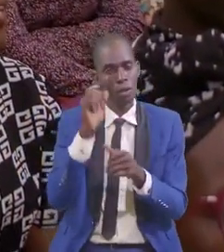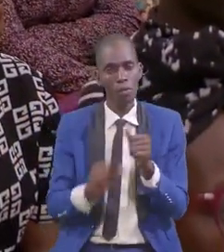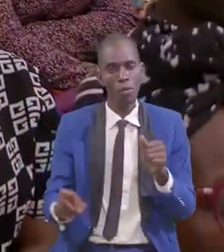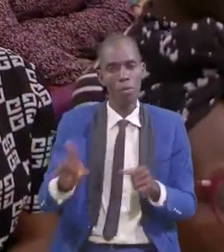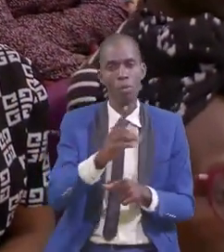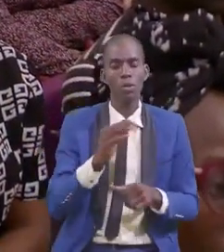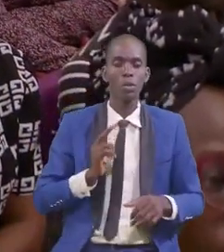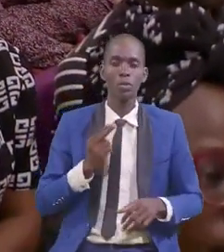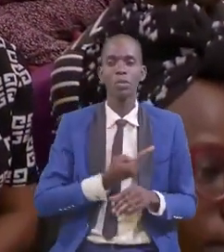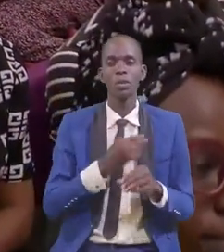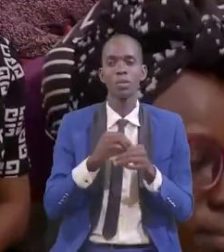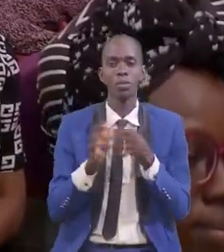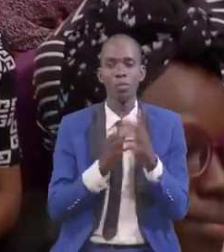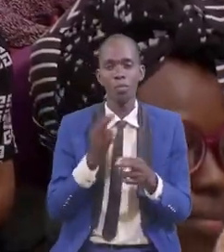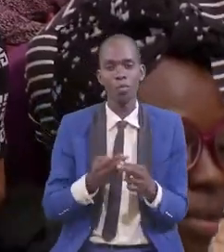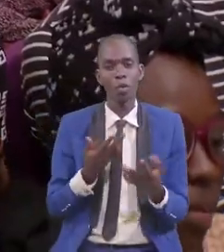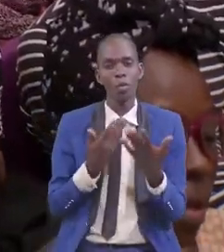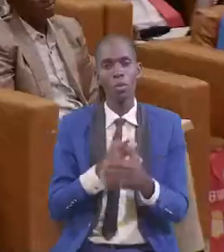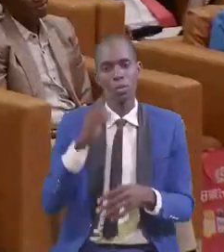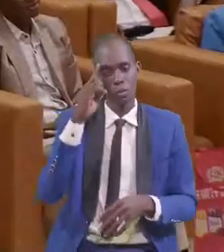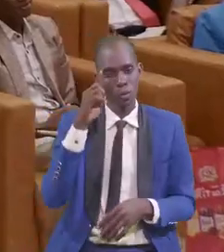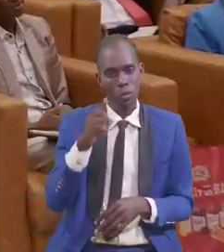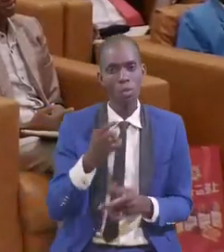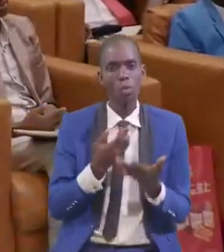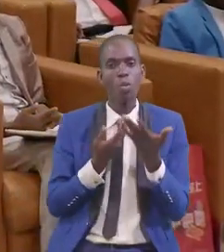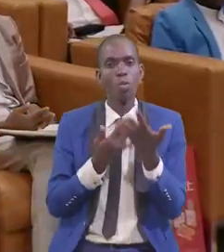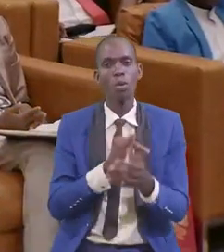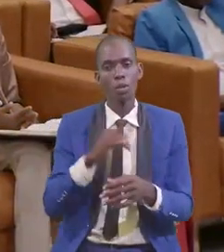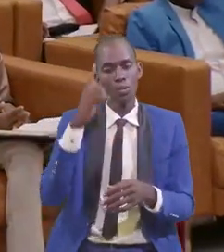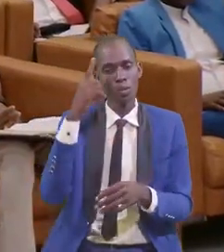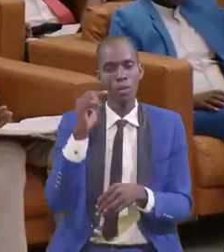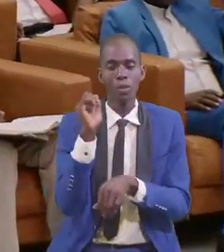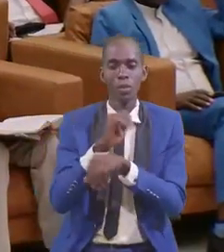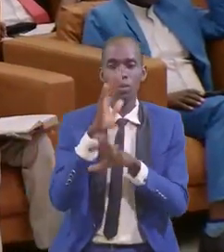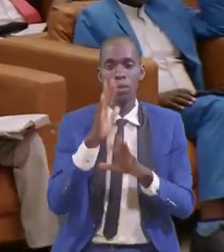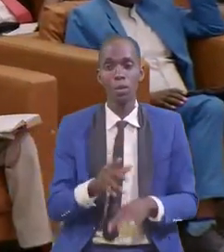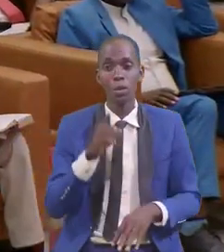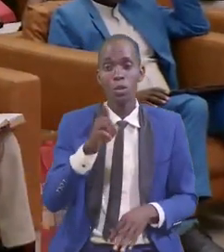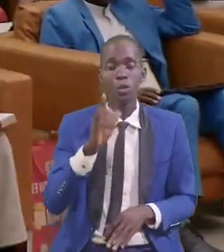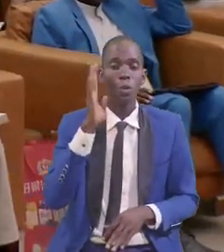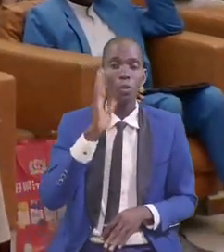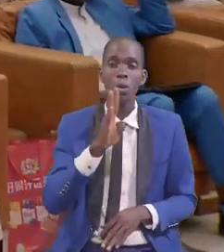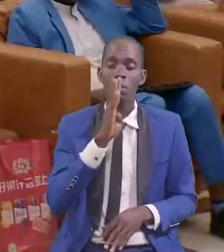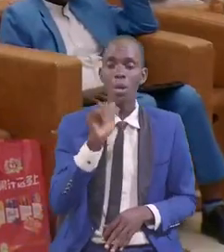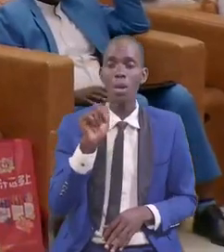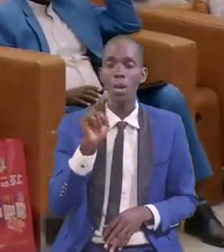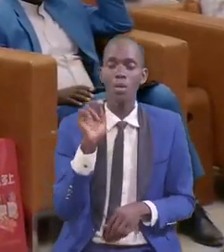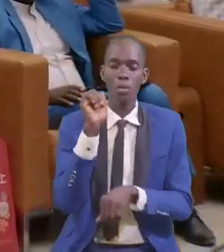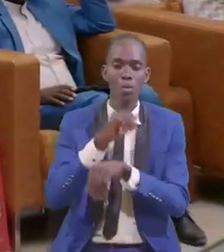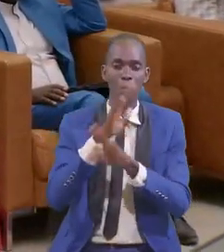us. Waiting for you. Waiting for the overcomers. You'll be an overcomer